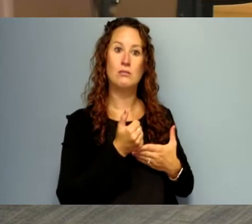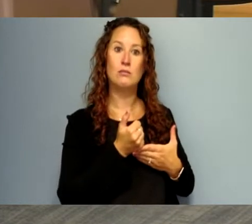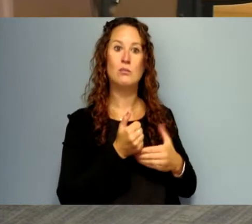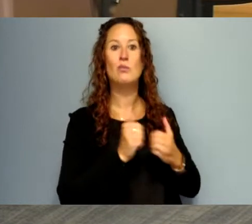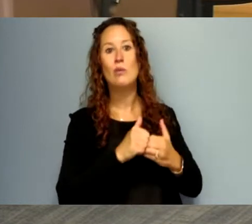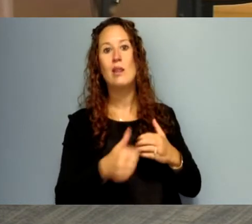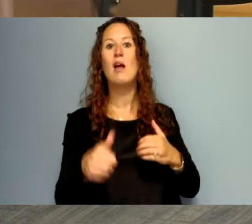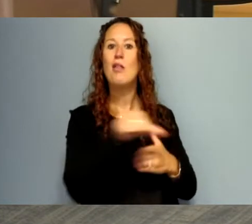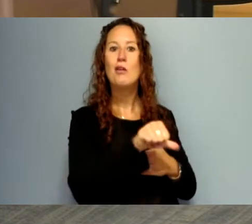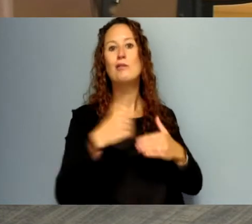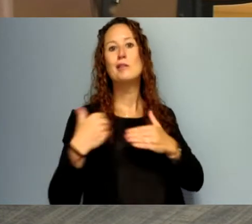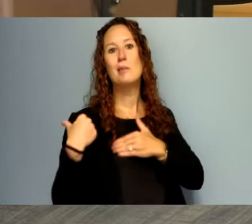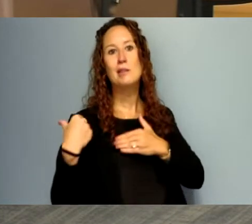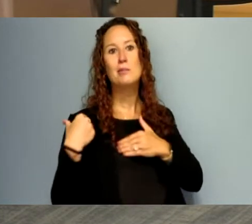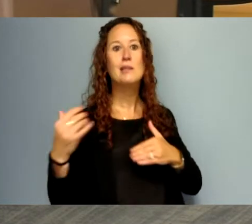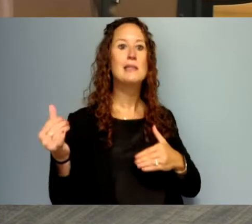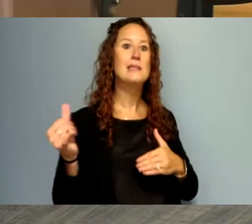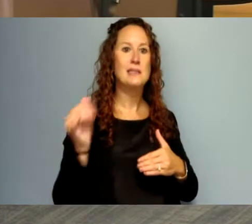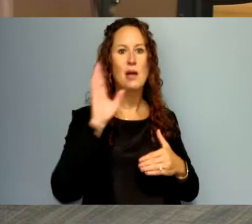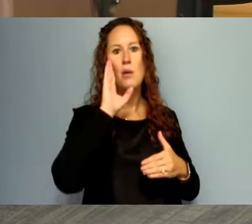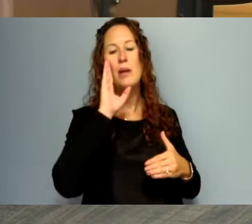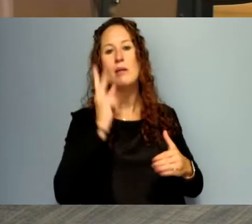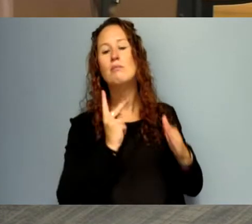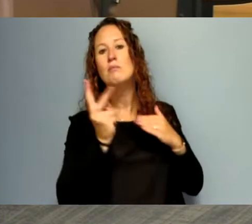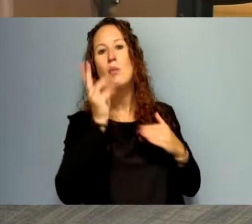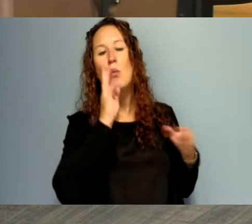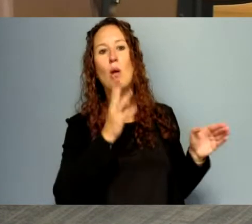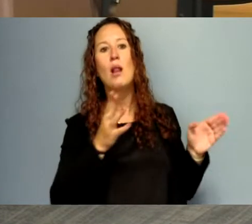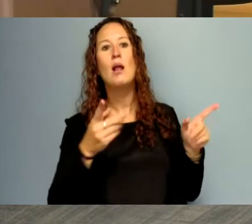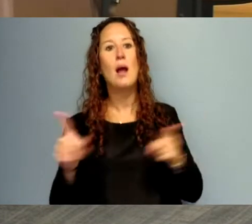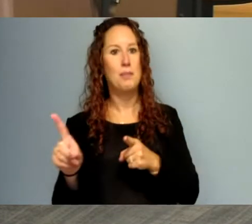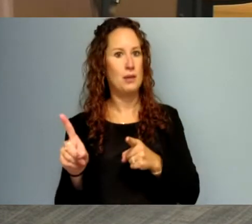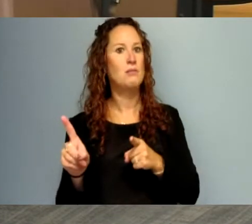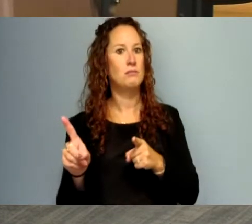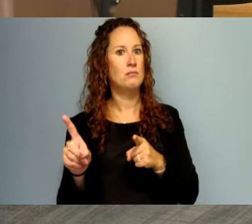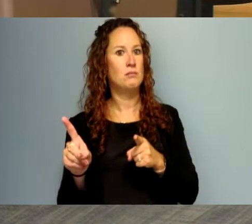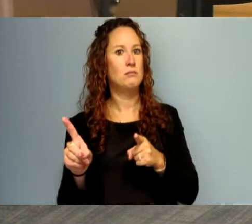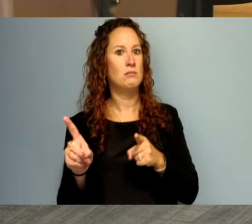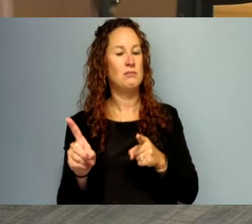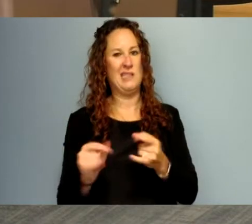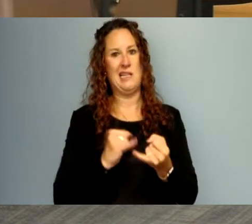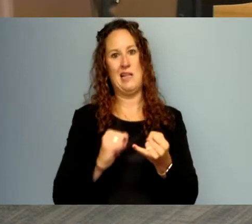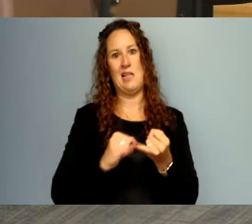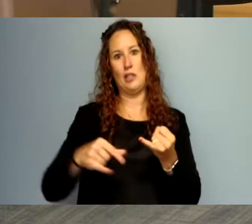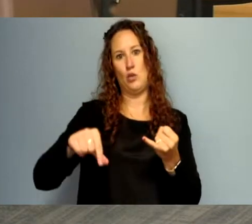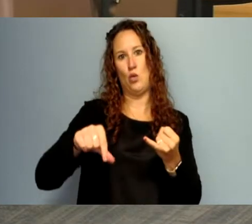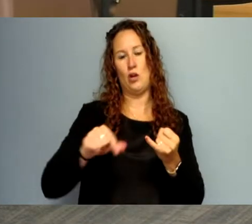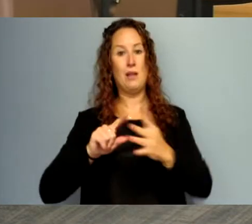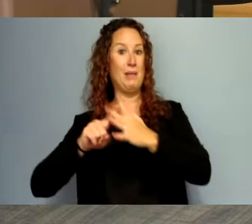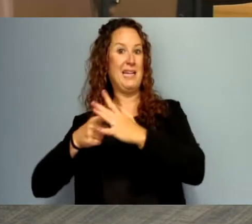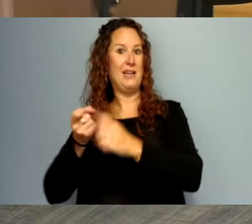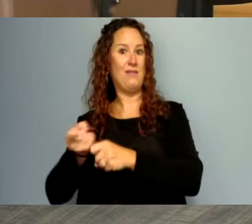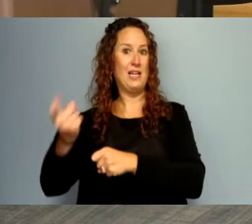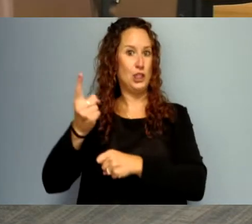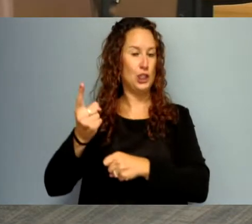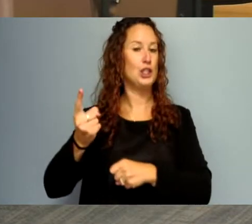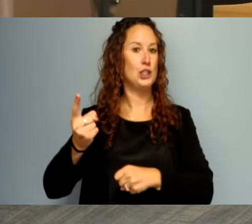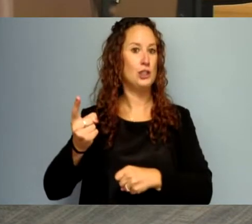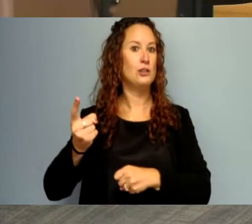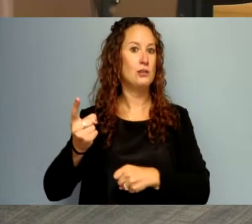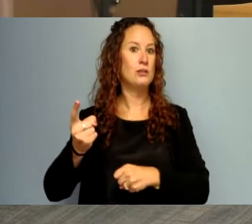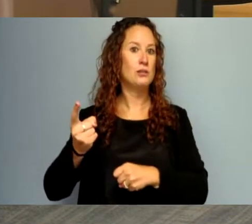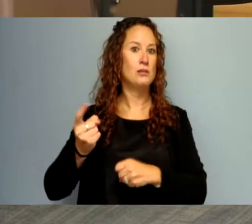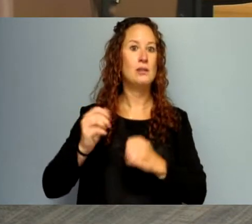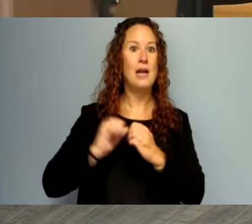additional responsibilities that we're going to have at the last quarter and the beginning of the year in the form